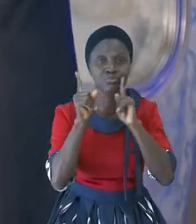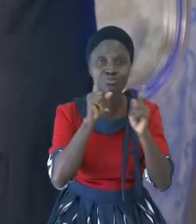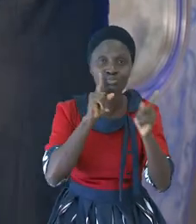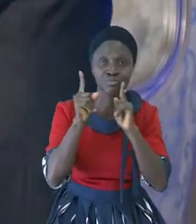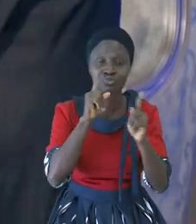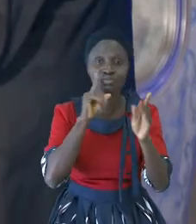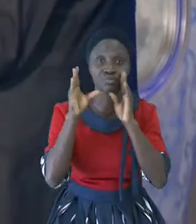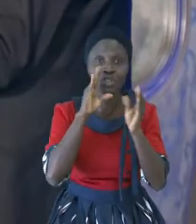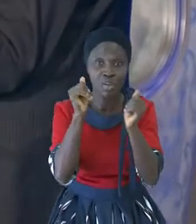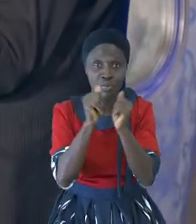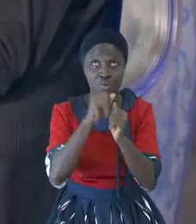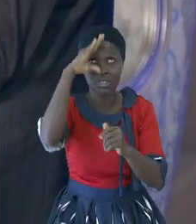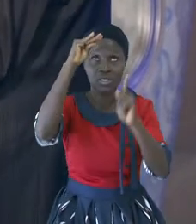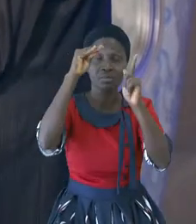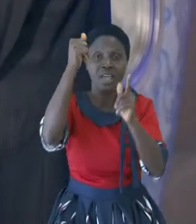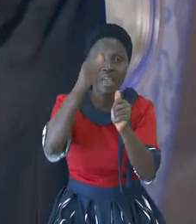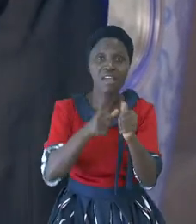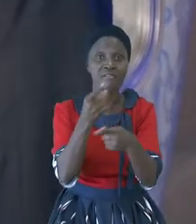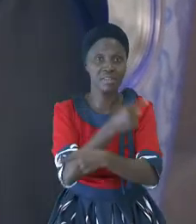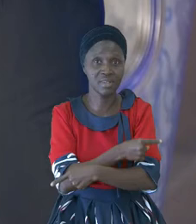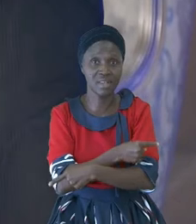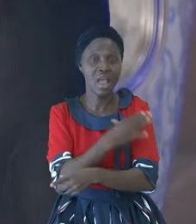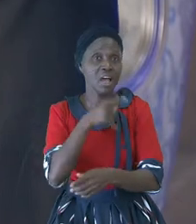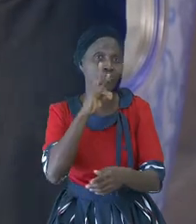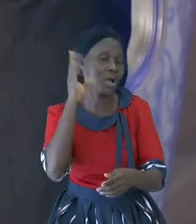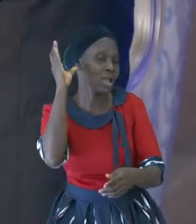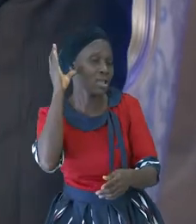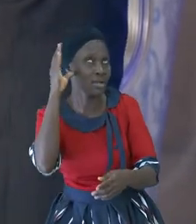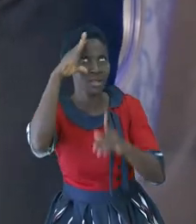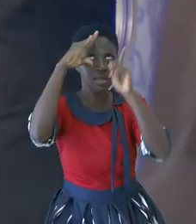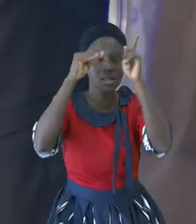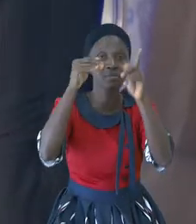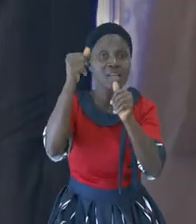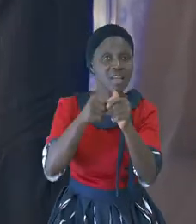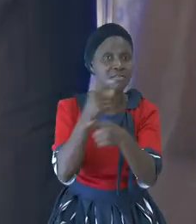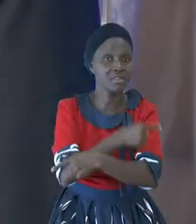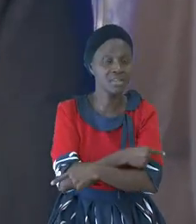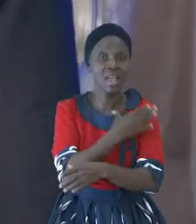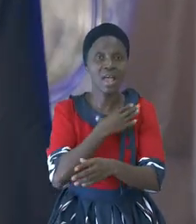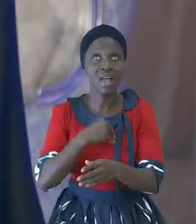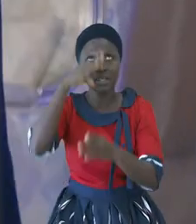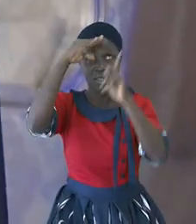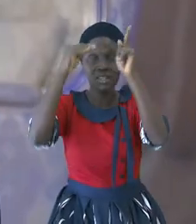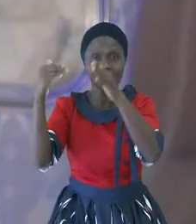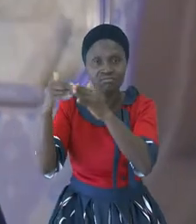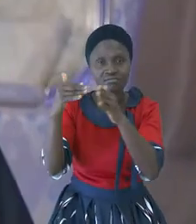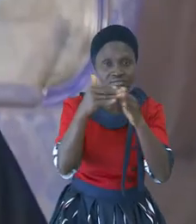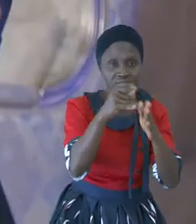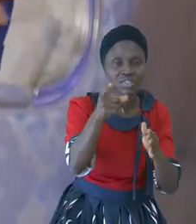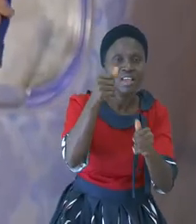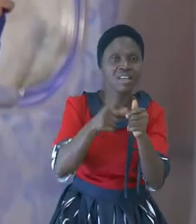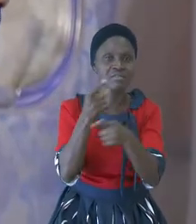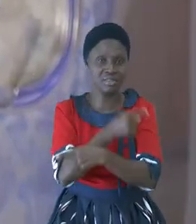day, if he has been directing you every day, if he has been instructing, teaching, and guiding you every day,